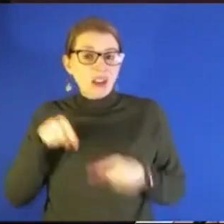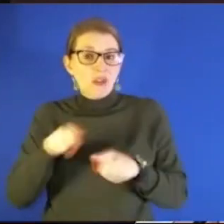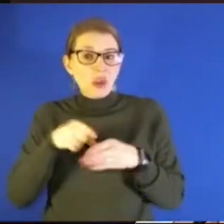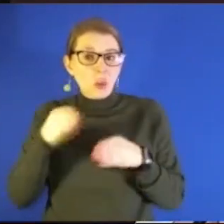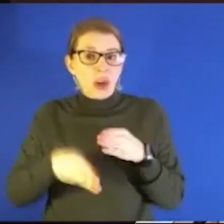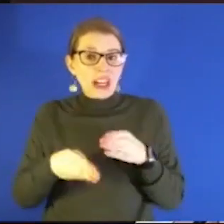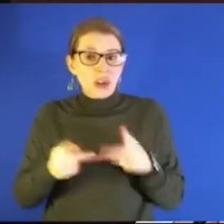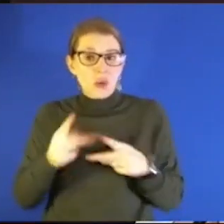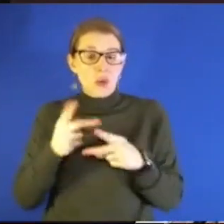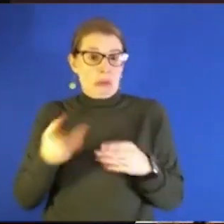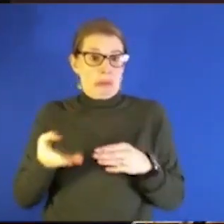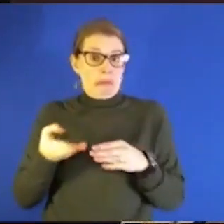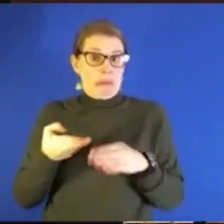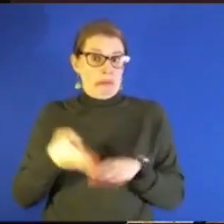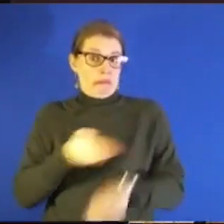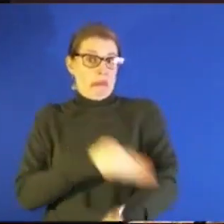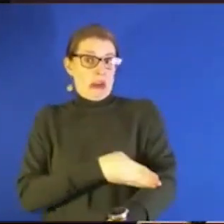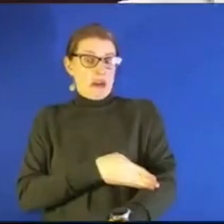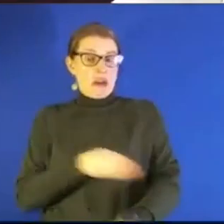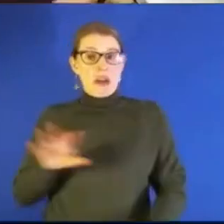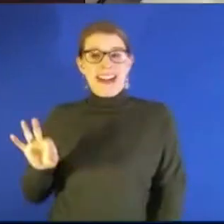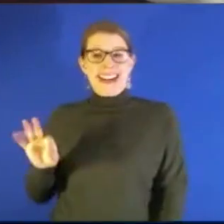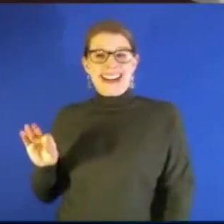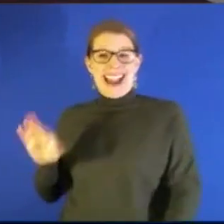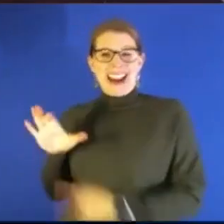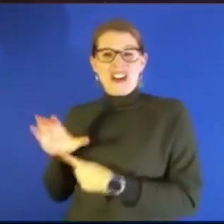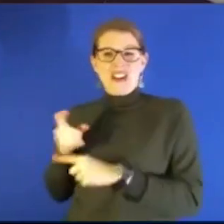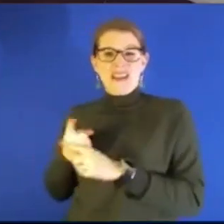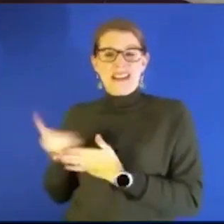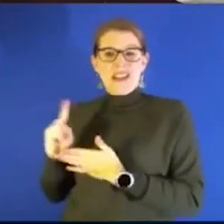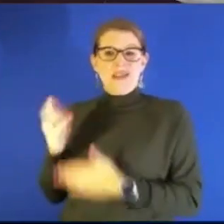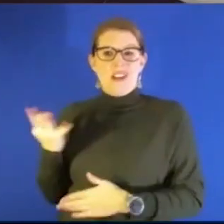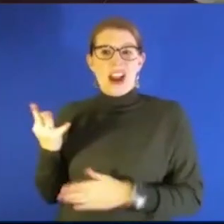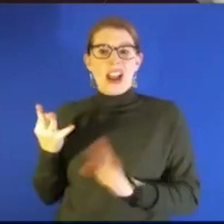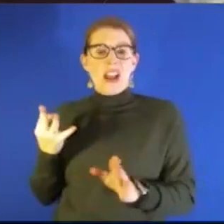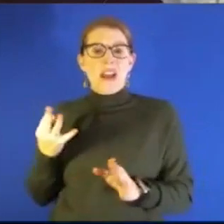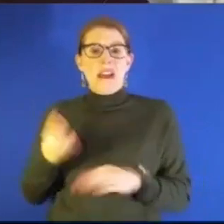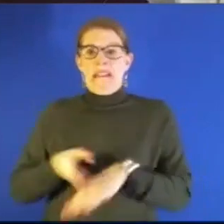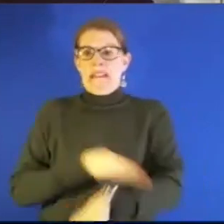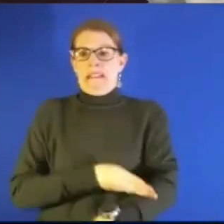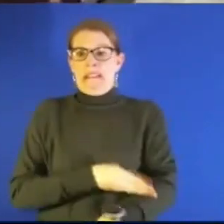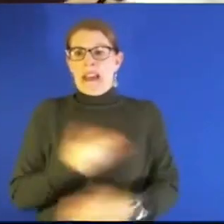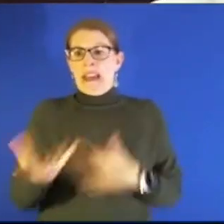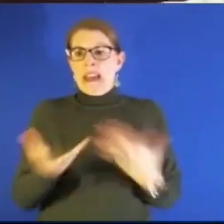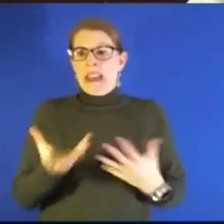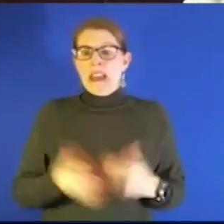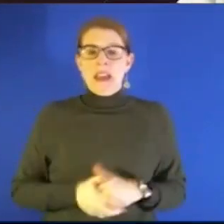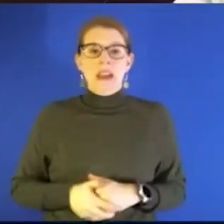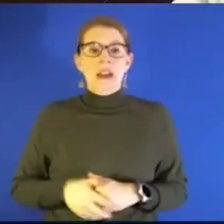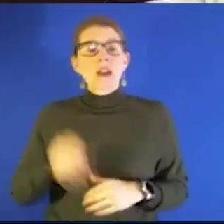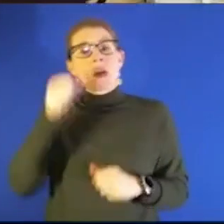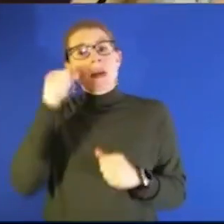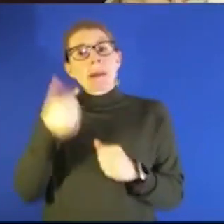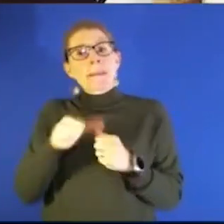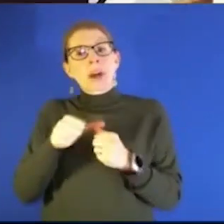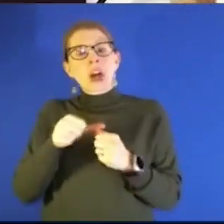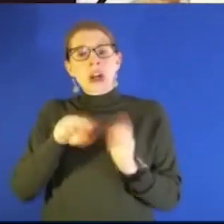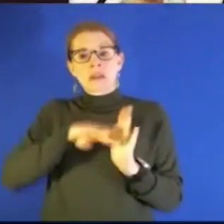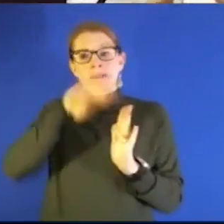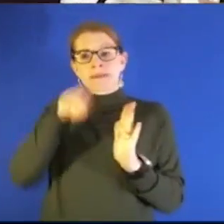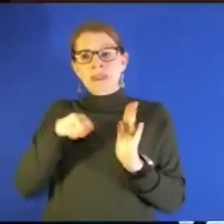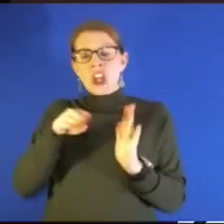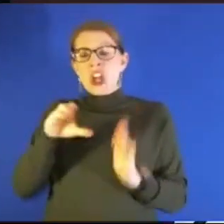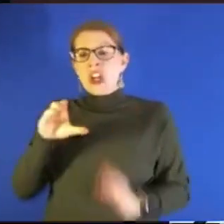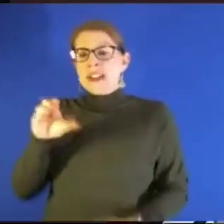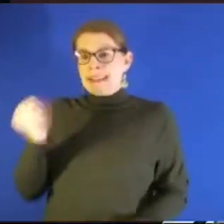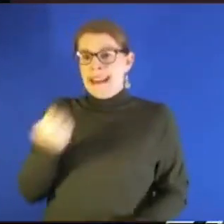little bit better? Well, I think it's gotten so. I remember looking at the curve on Saturday, and one of the things we look at is our